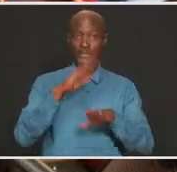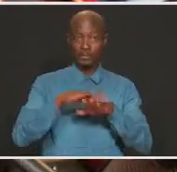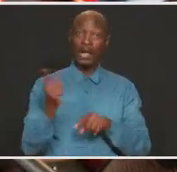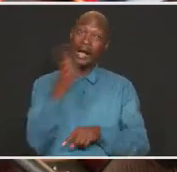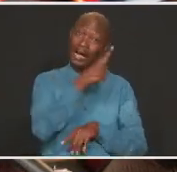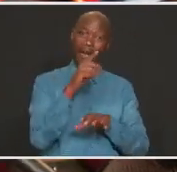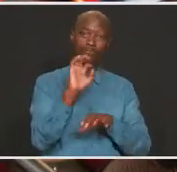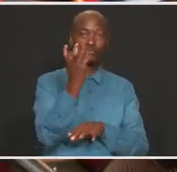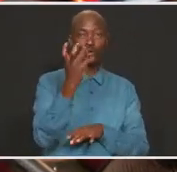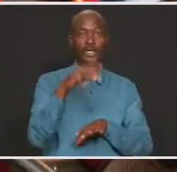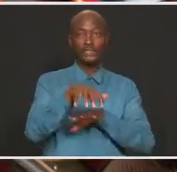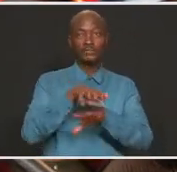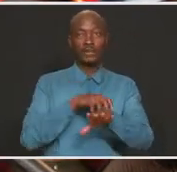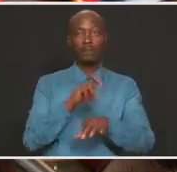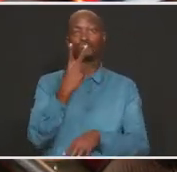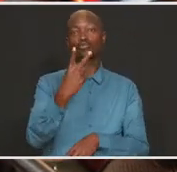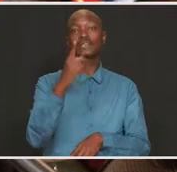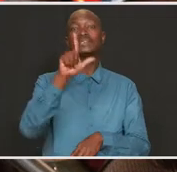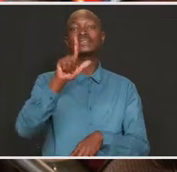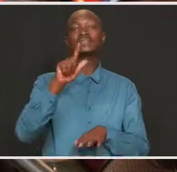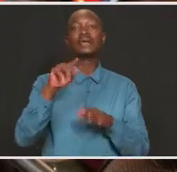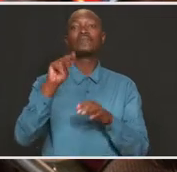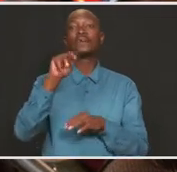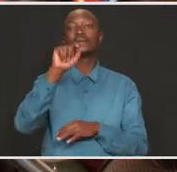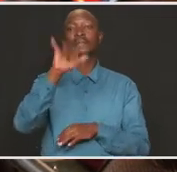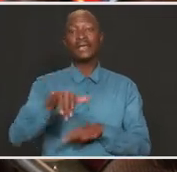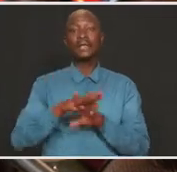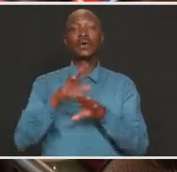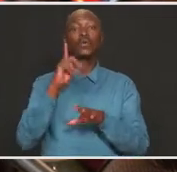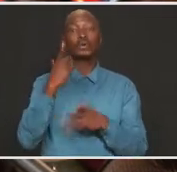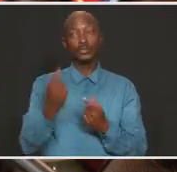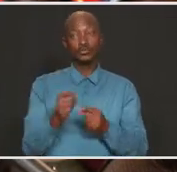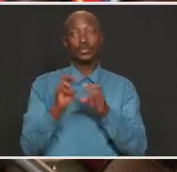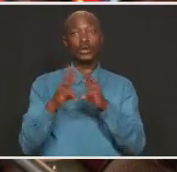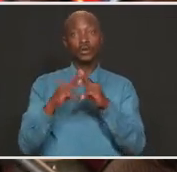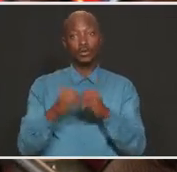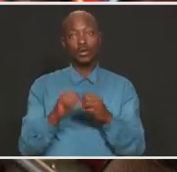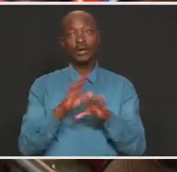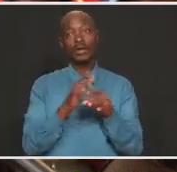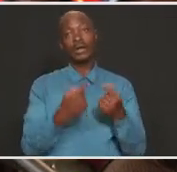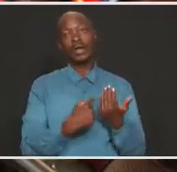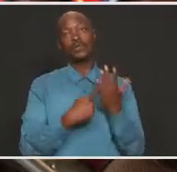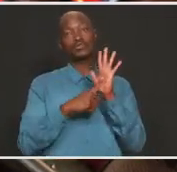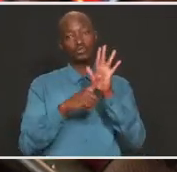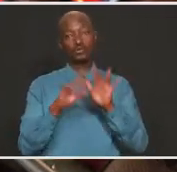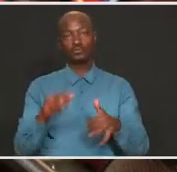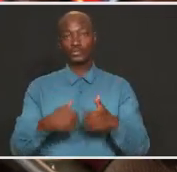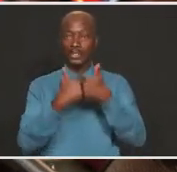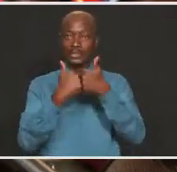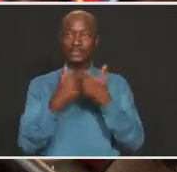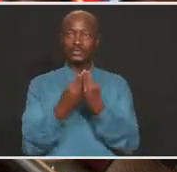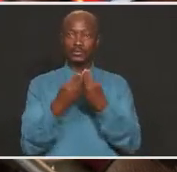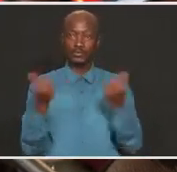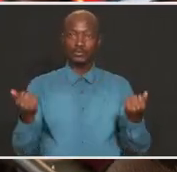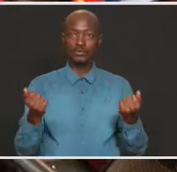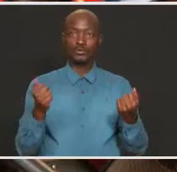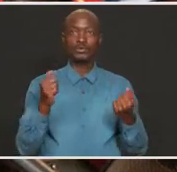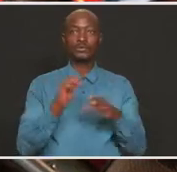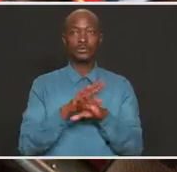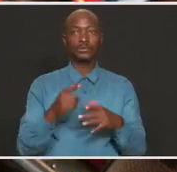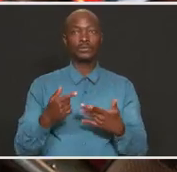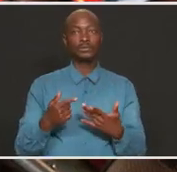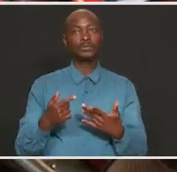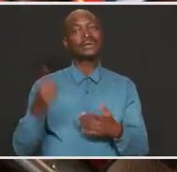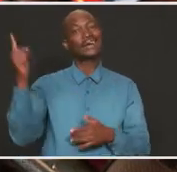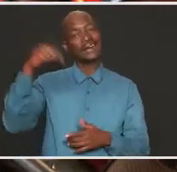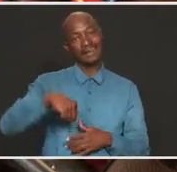the orange farm 27 may I will be doing a workshop there I will show you challenges Solutions I'm nationally